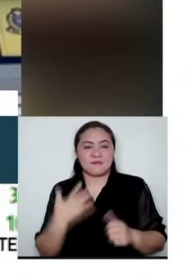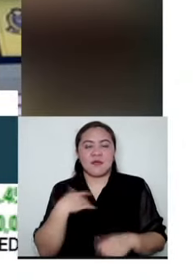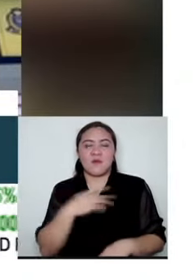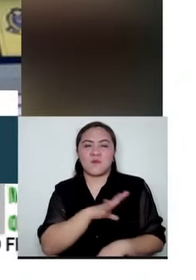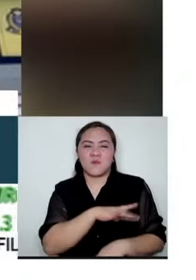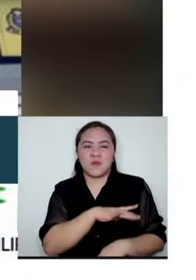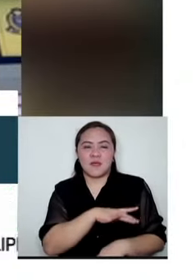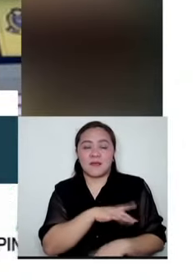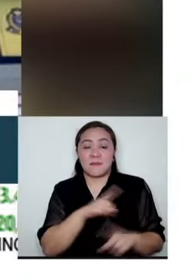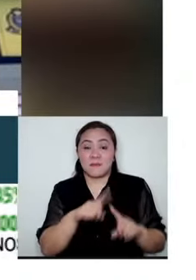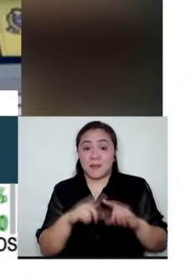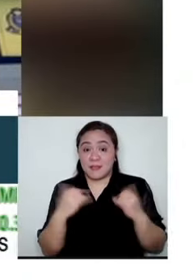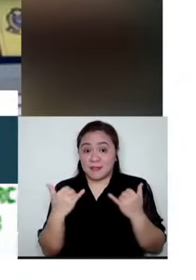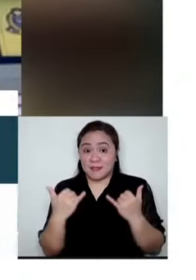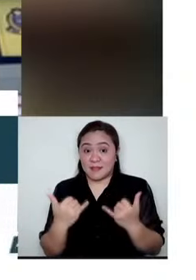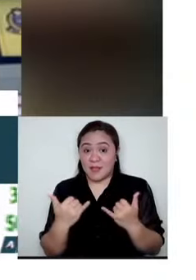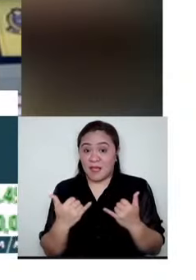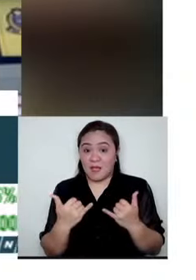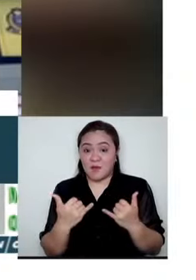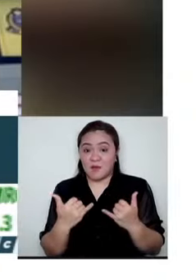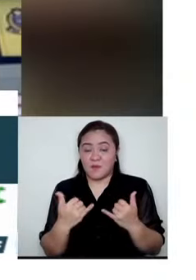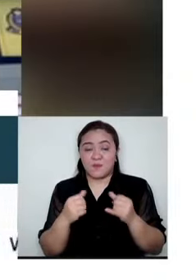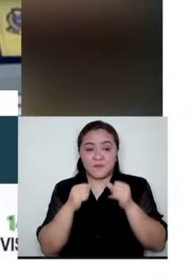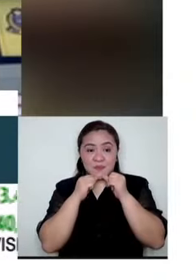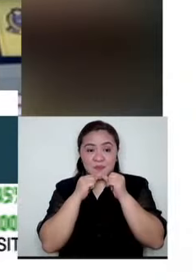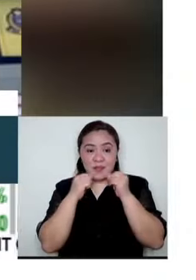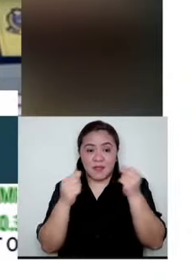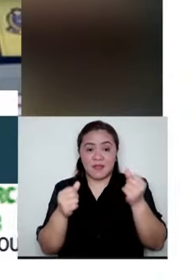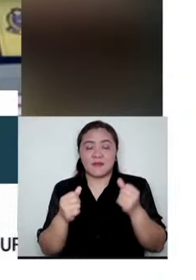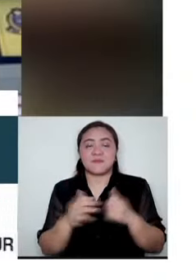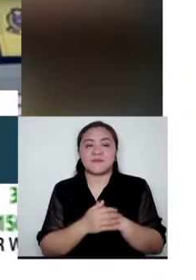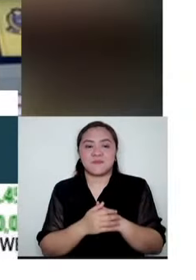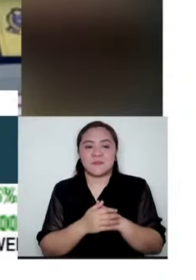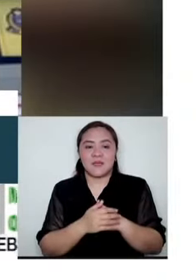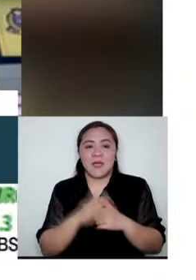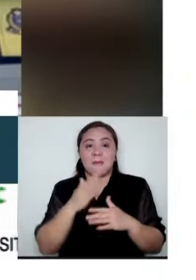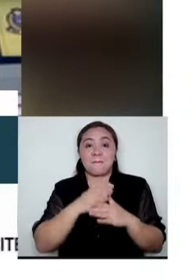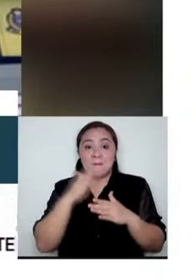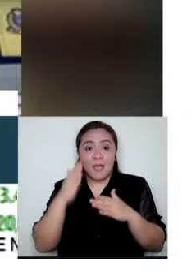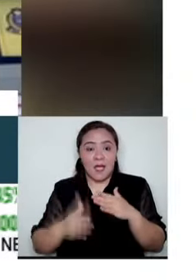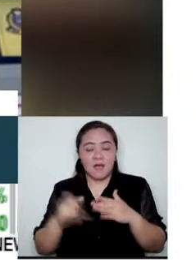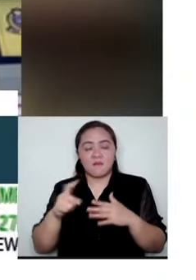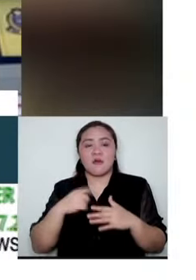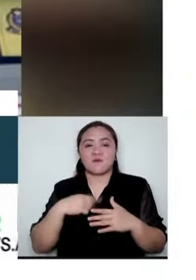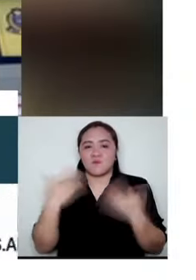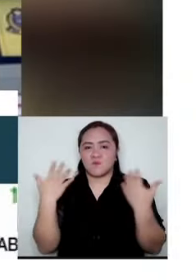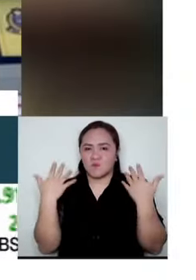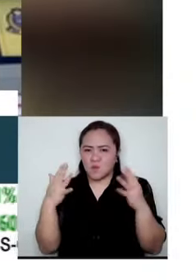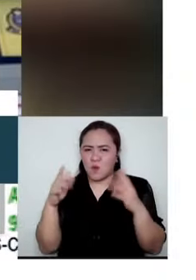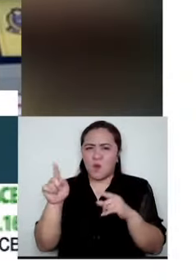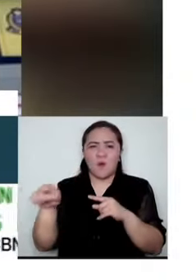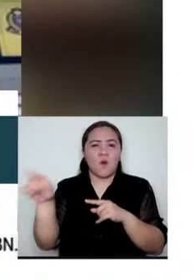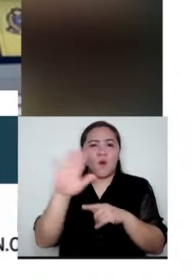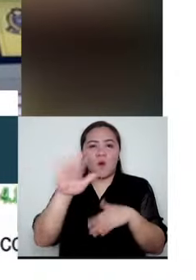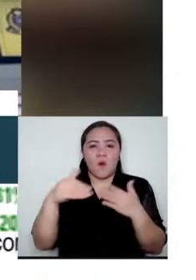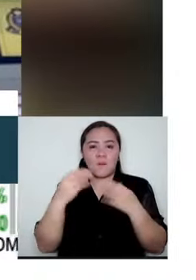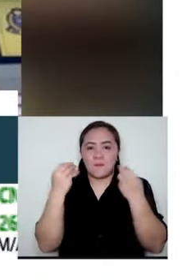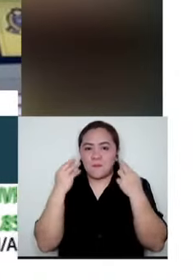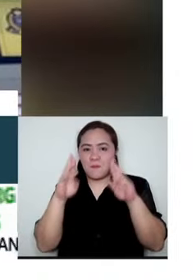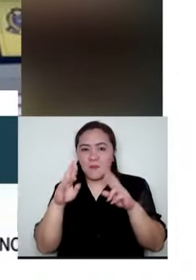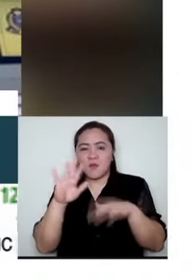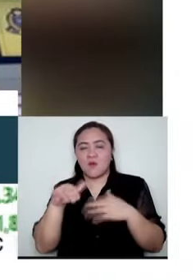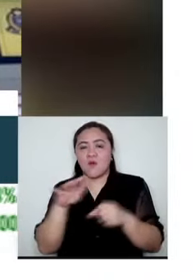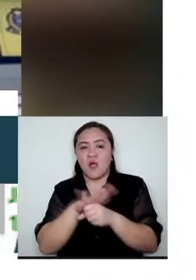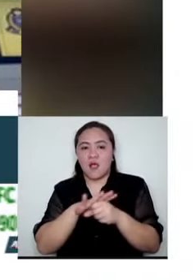But so far, again, I reiterate for the nth time, I'm satisfied for the excellent job being made, the